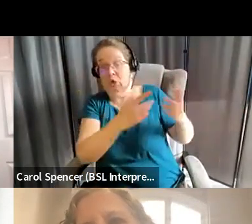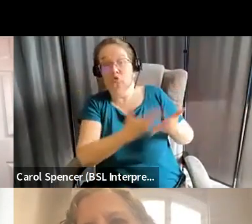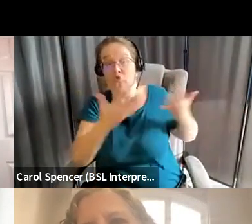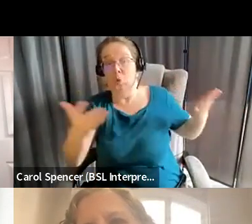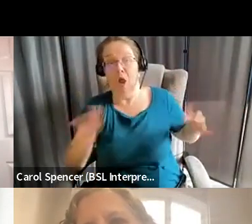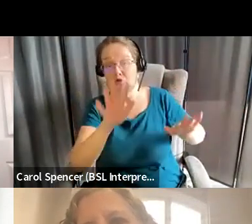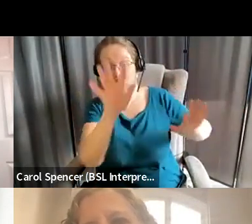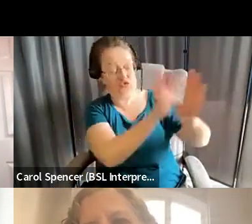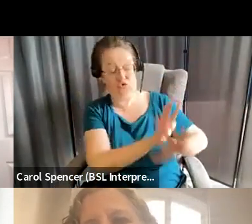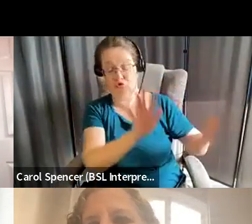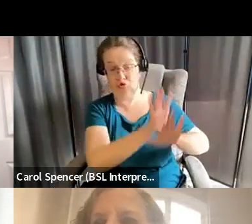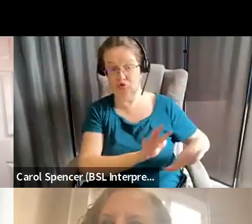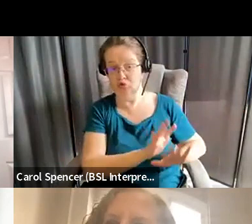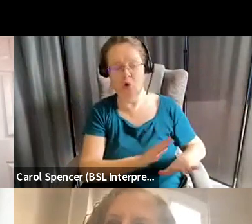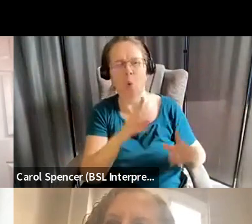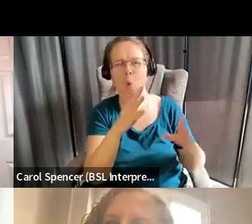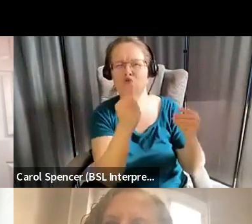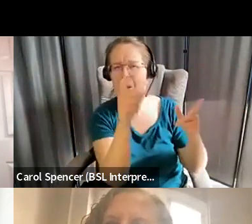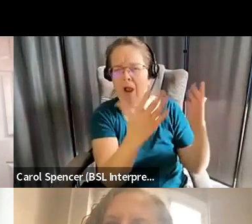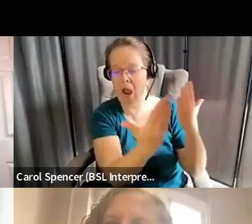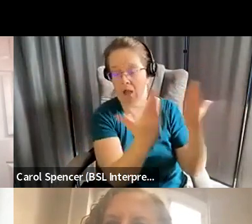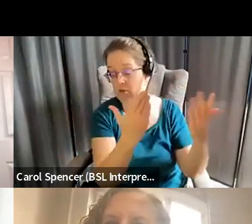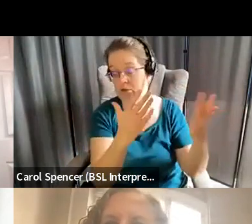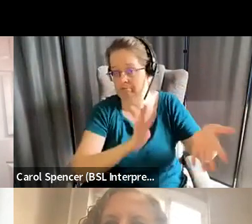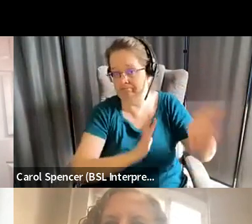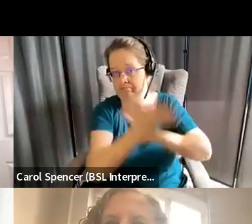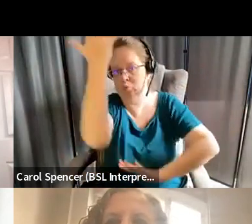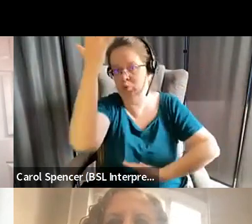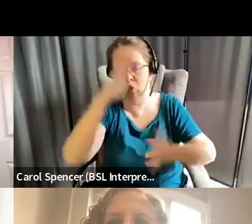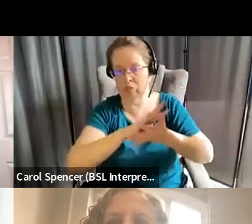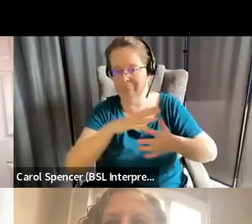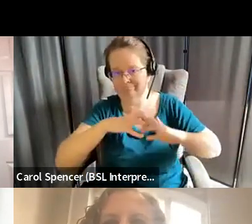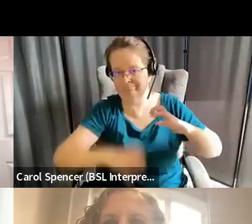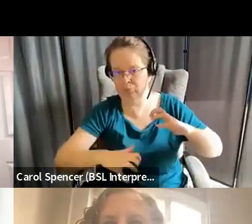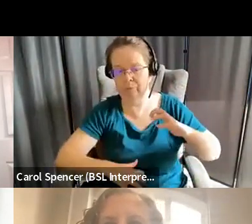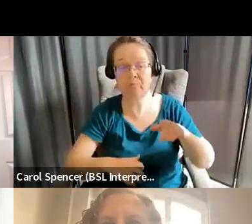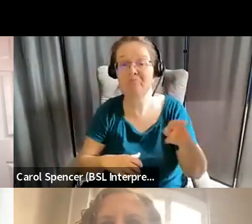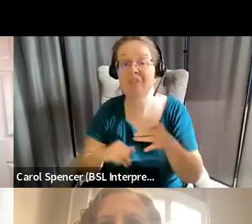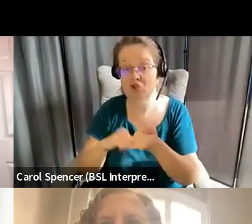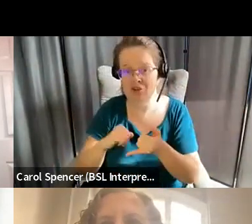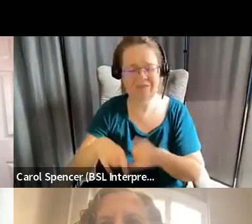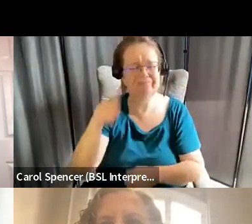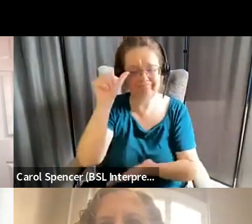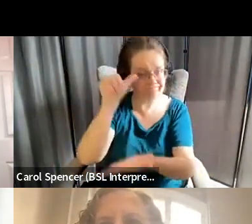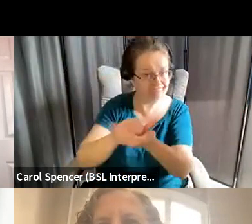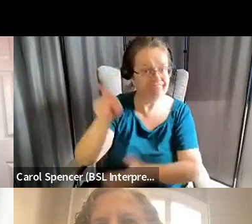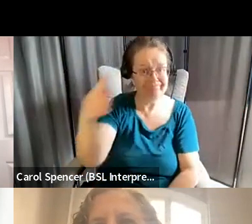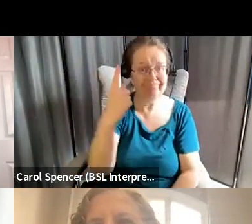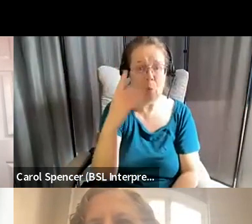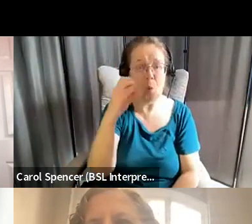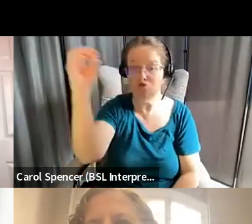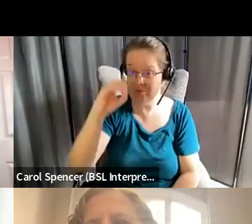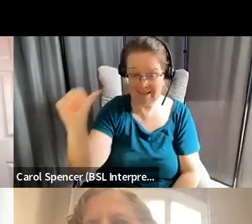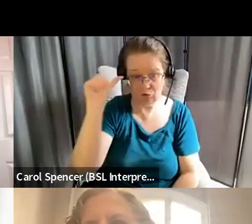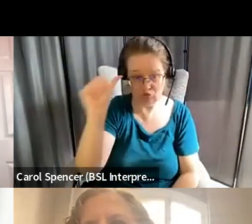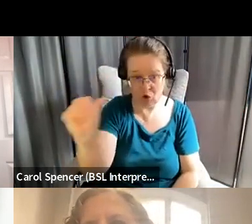can actually be or certain types of colors can actually degrade the experience. Yeah, 100%. Unfortunately, yeah,